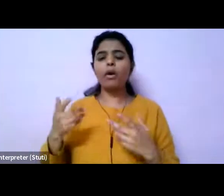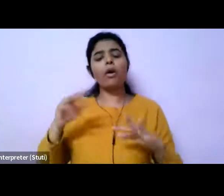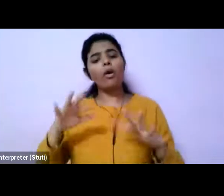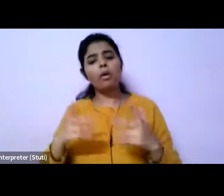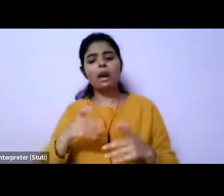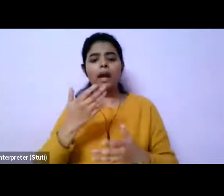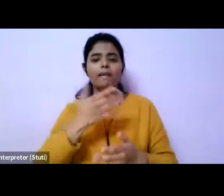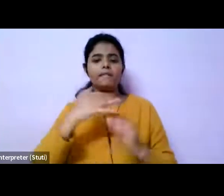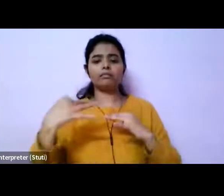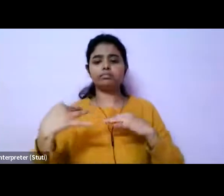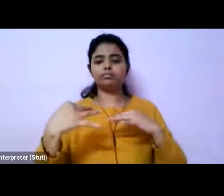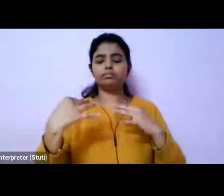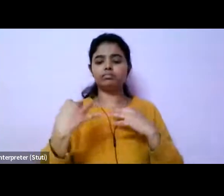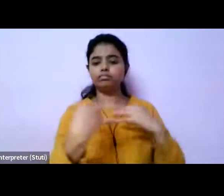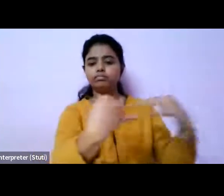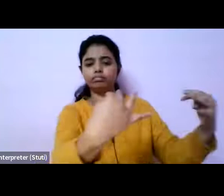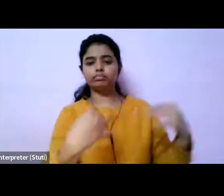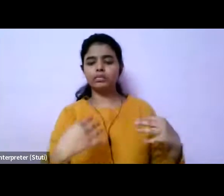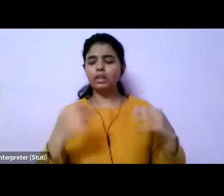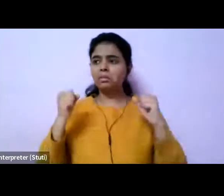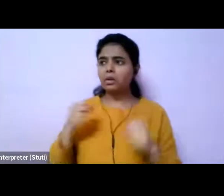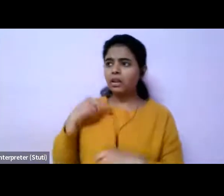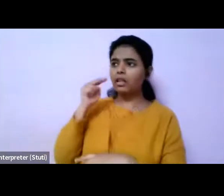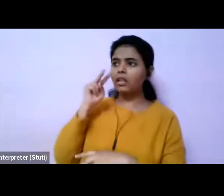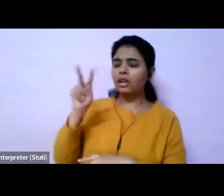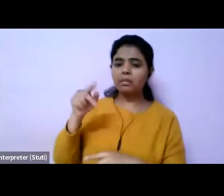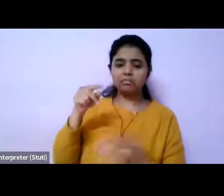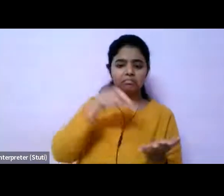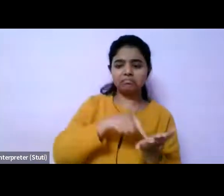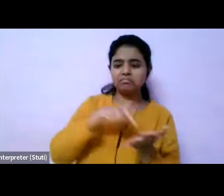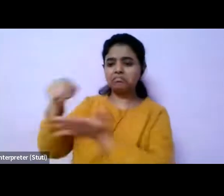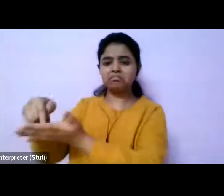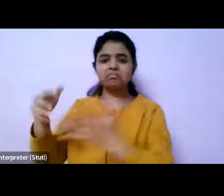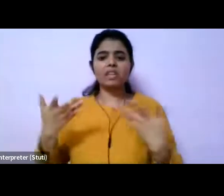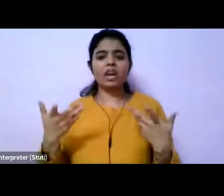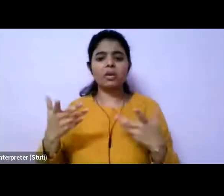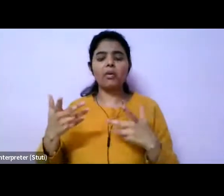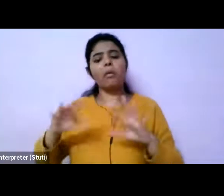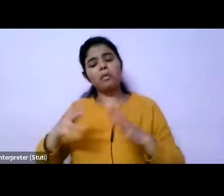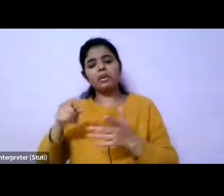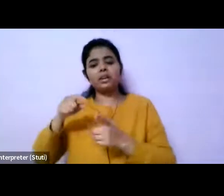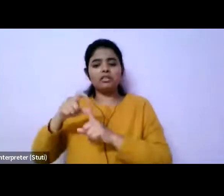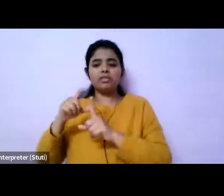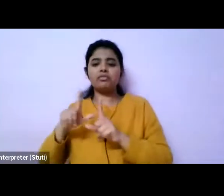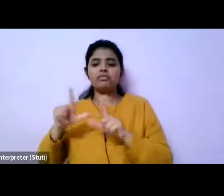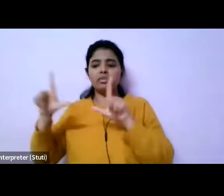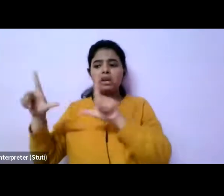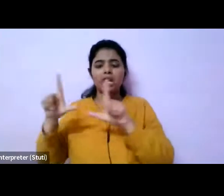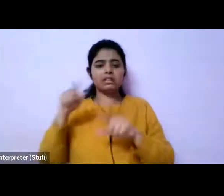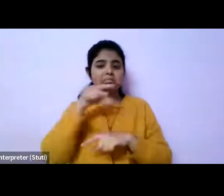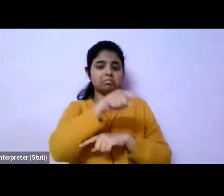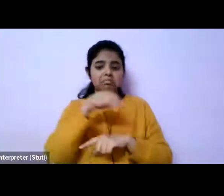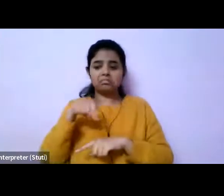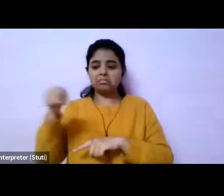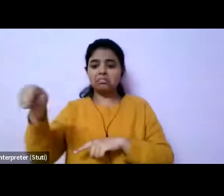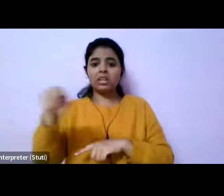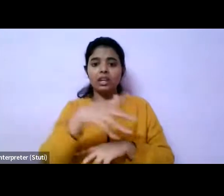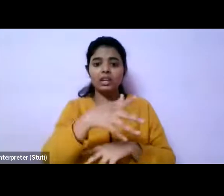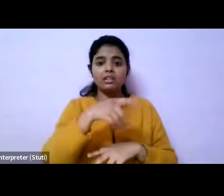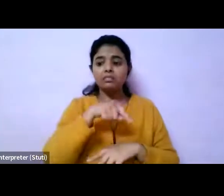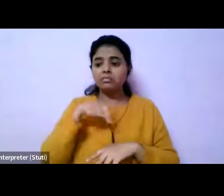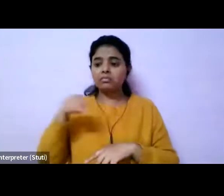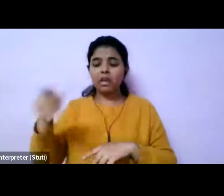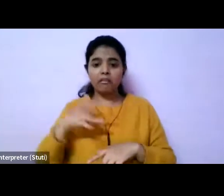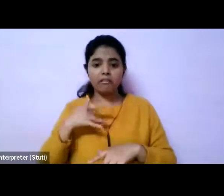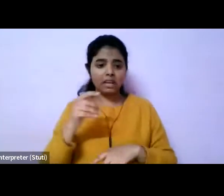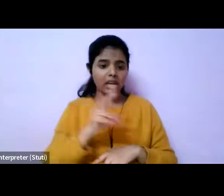my reaction be as an audience, or what would my reaction be as a director? Will there be a difference when we take different roles?